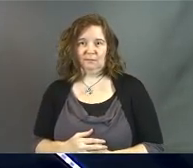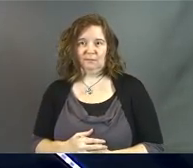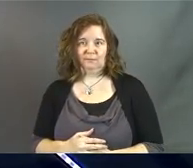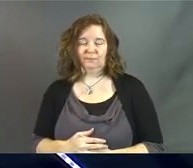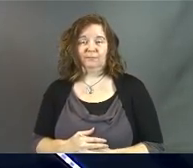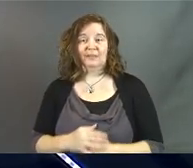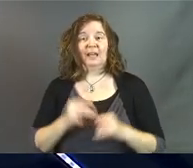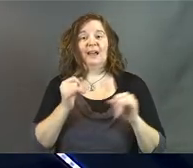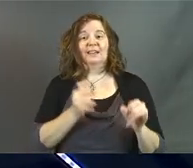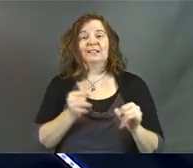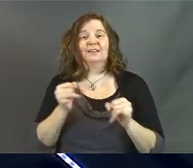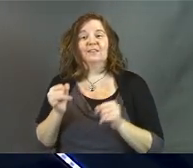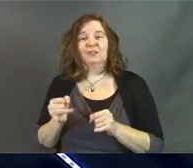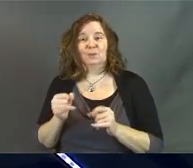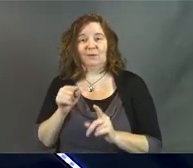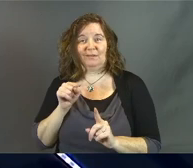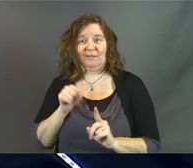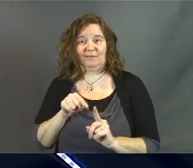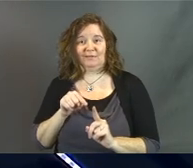an individual.